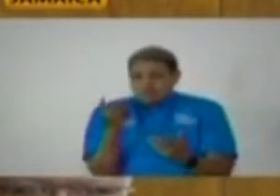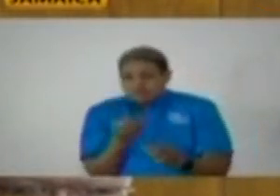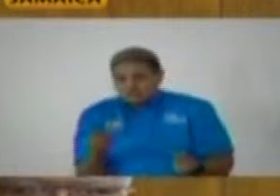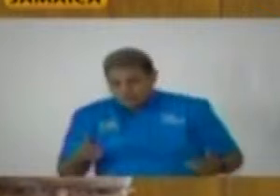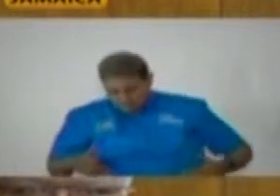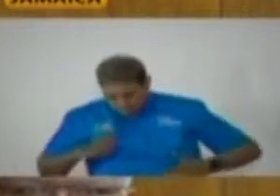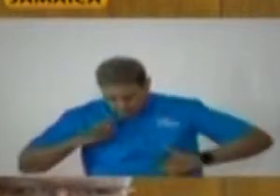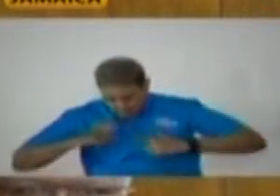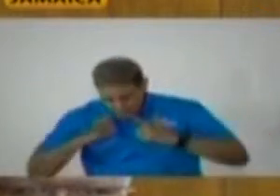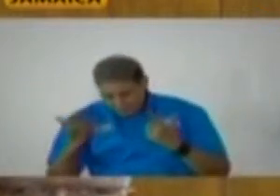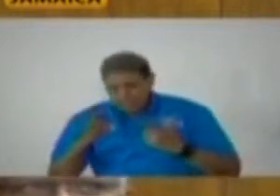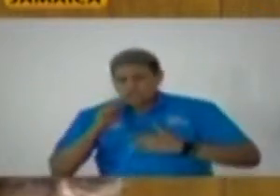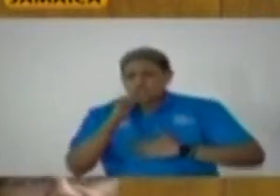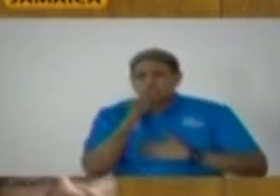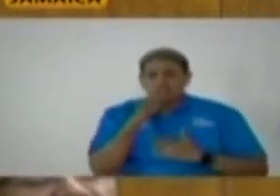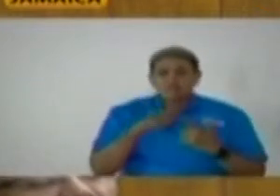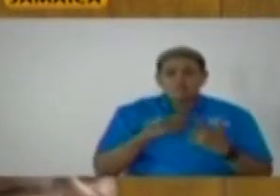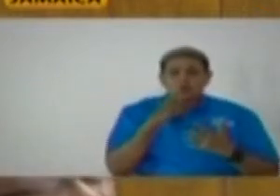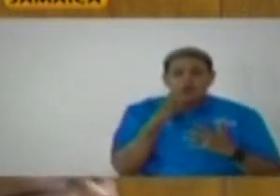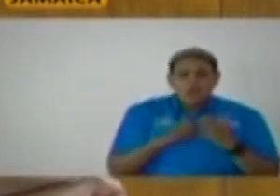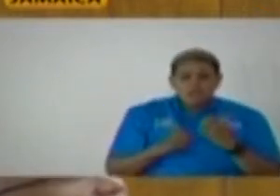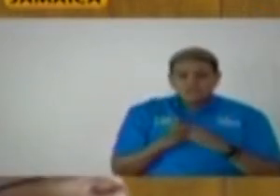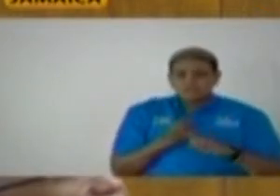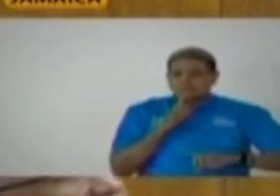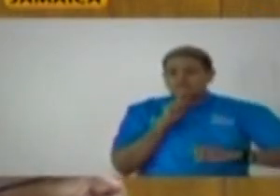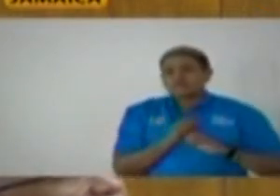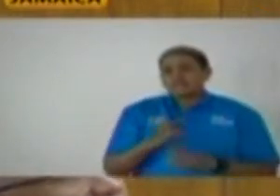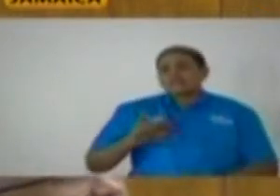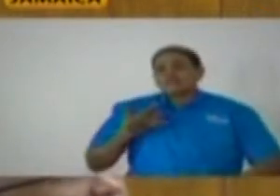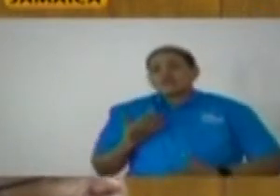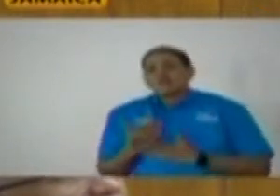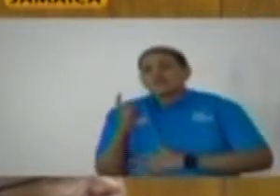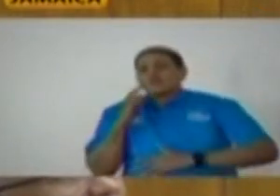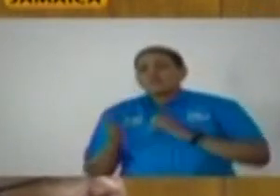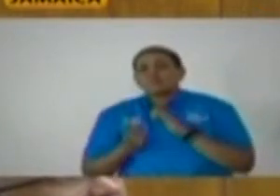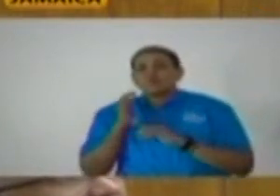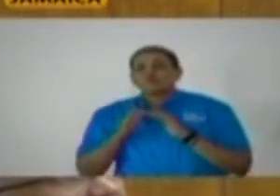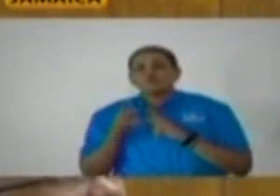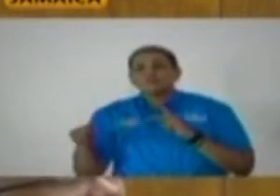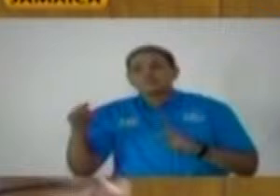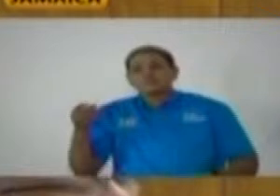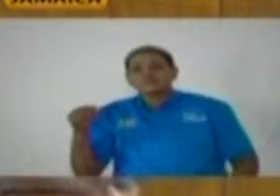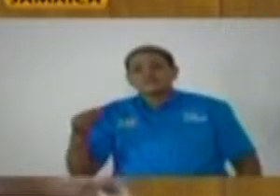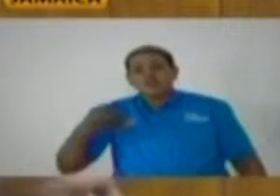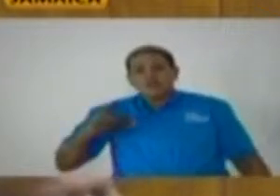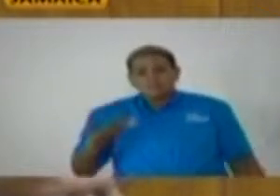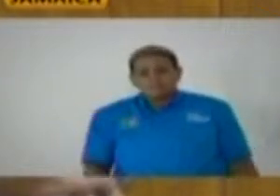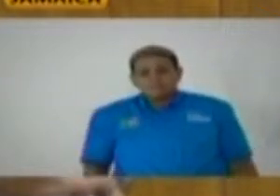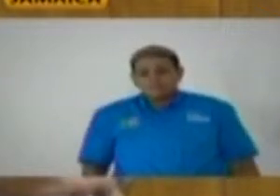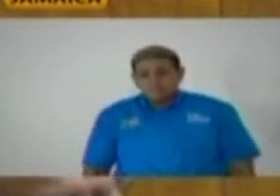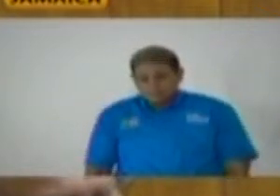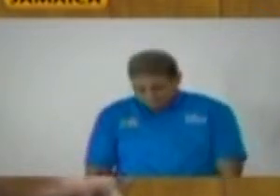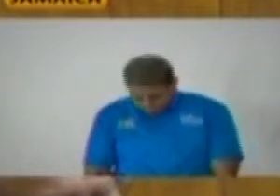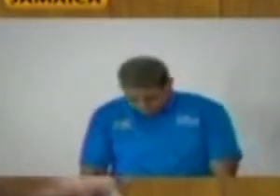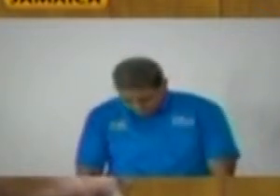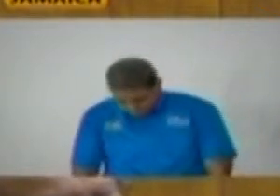the major suffering and hardships that are being felt by the majority of the Jamaican people. It does not.